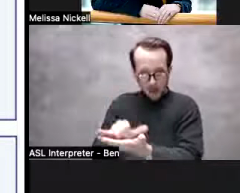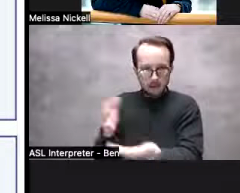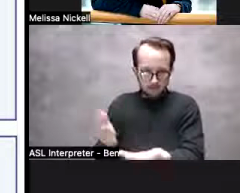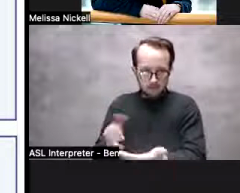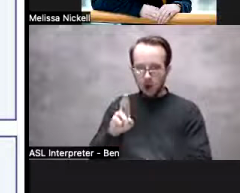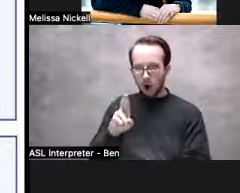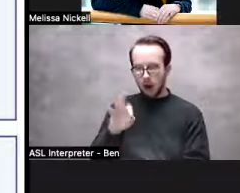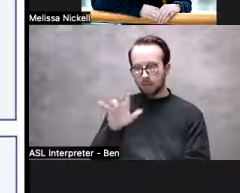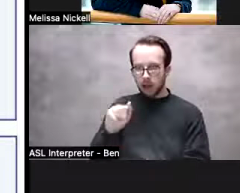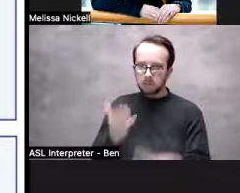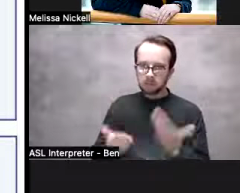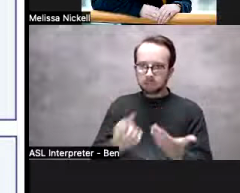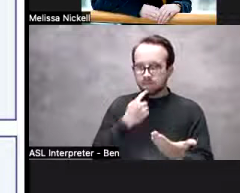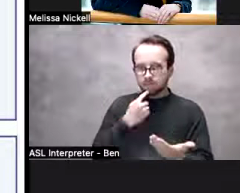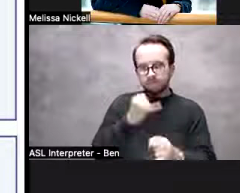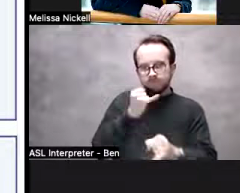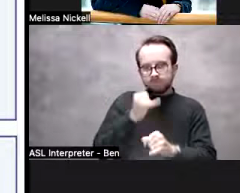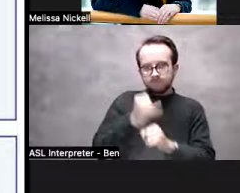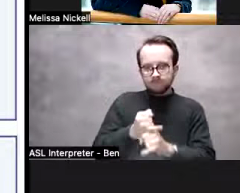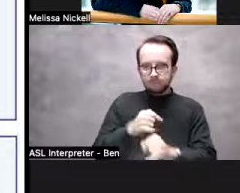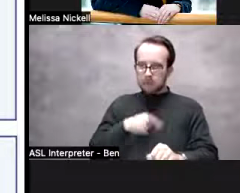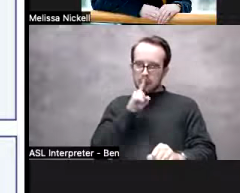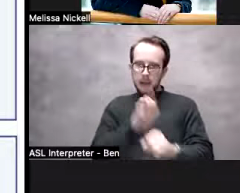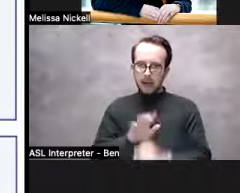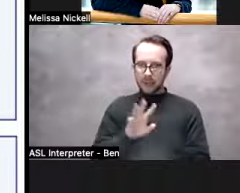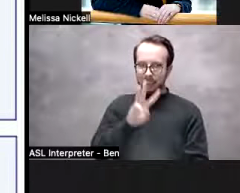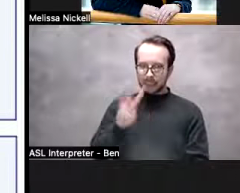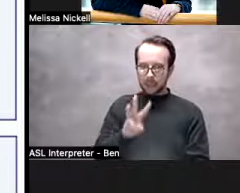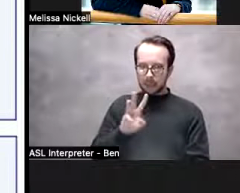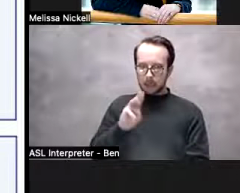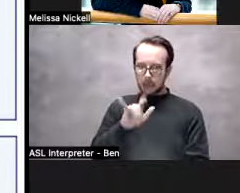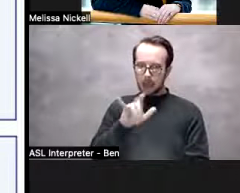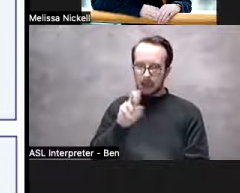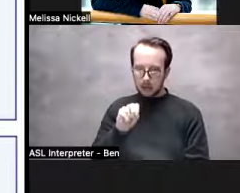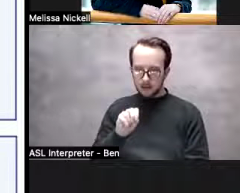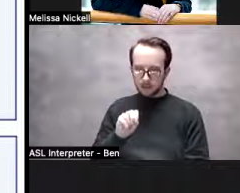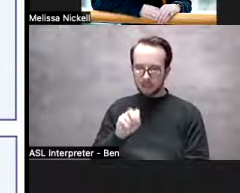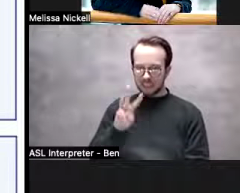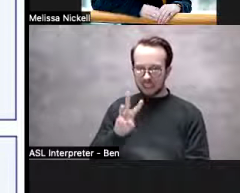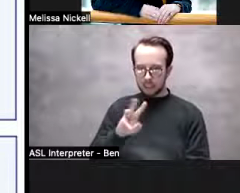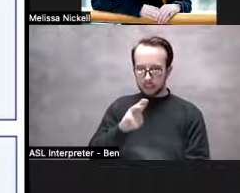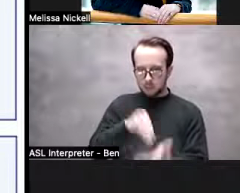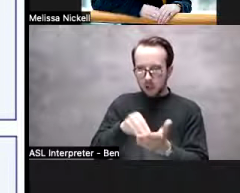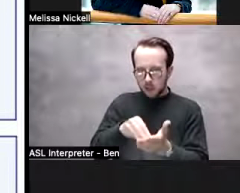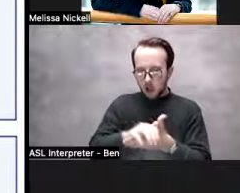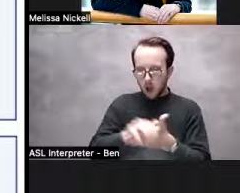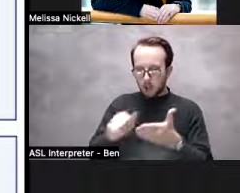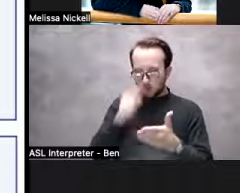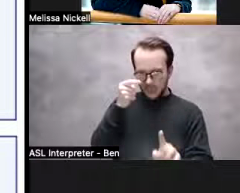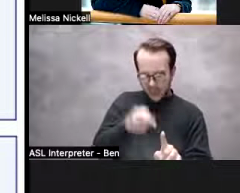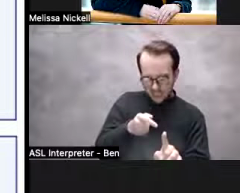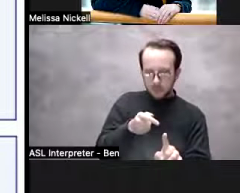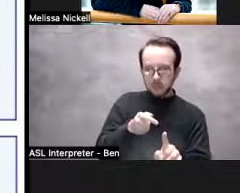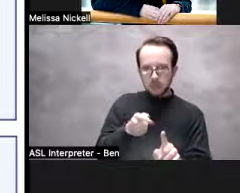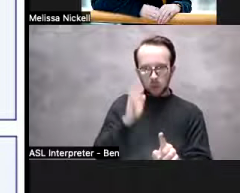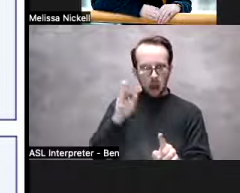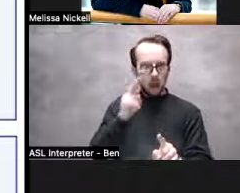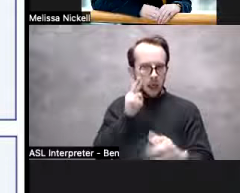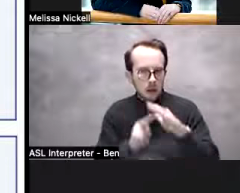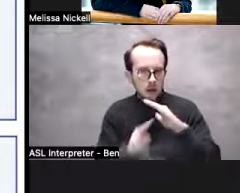say that the Institute is committing $6 million to this RFA, and they anticipate that they're going to